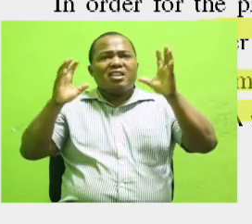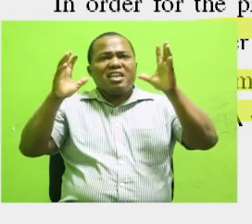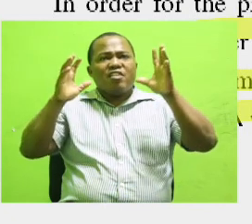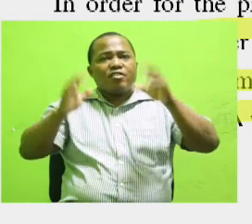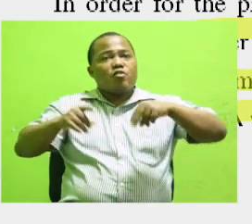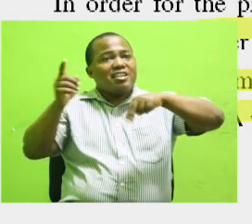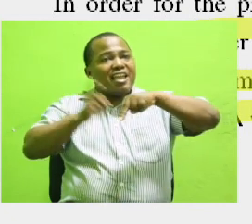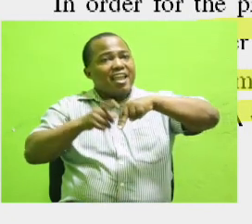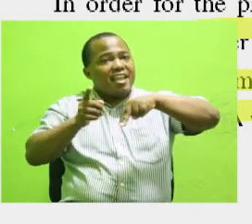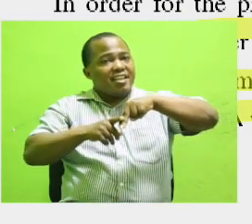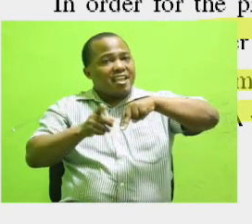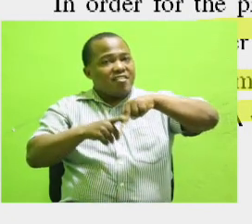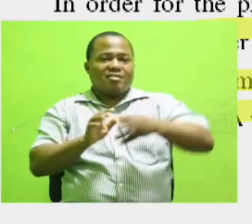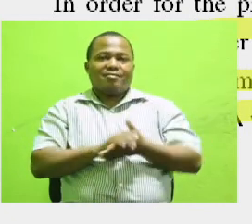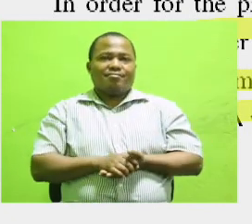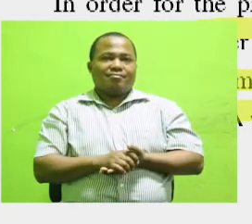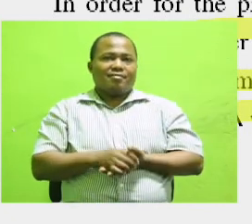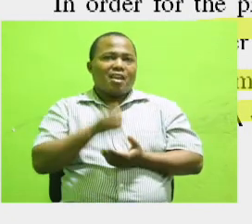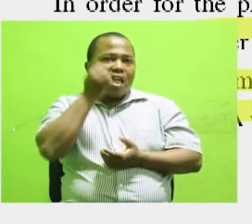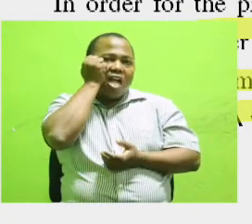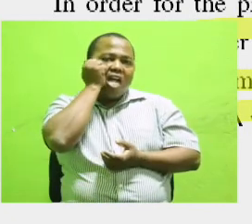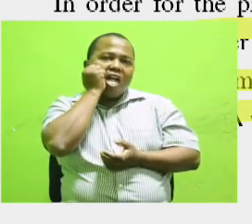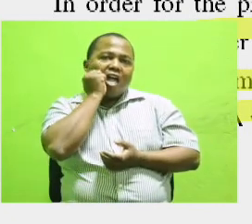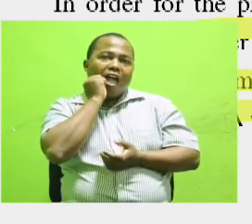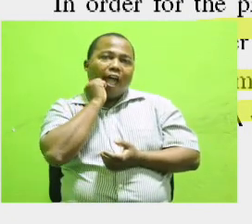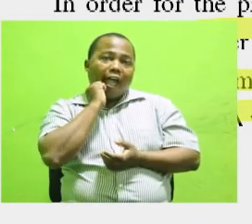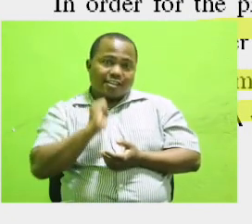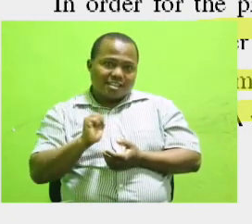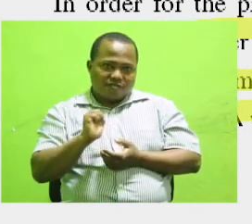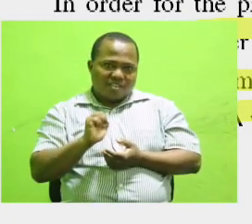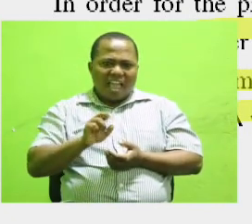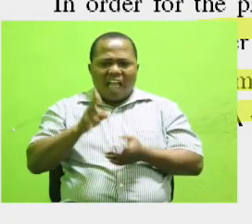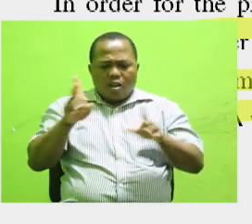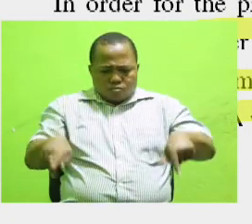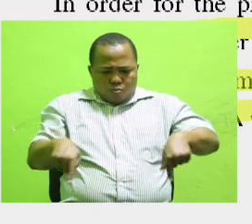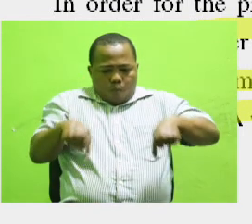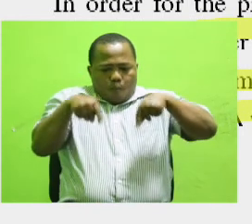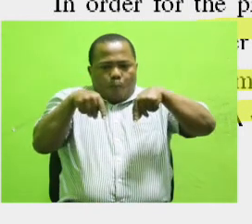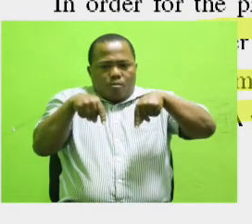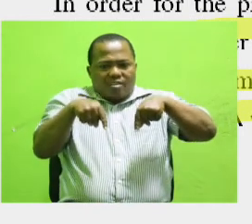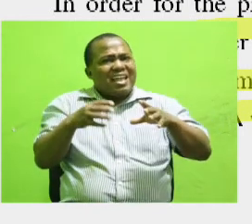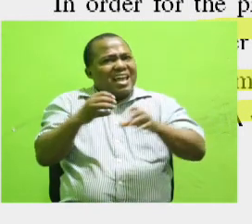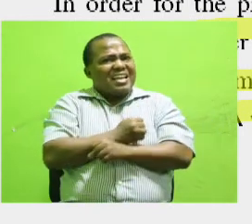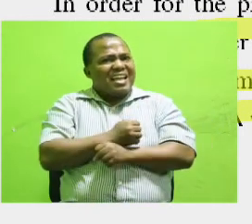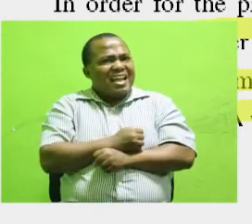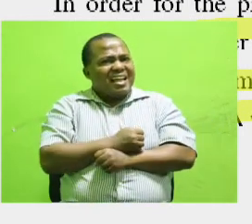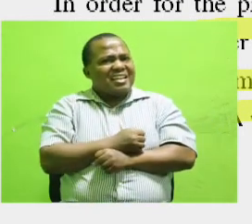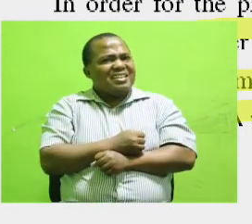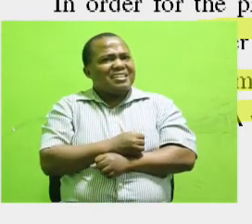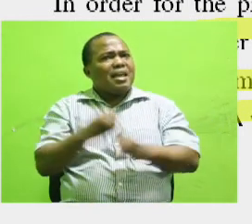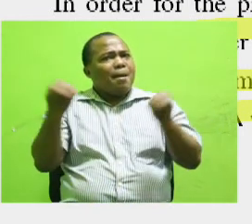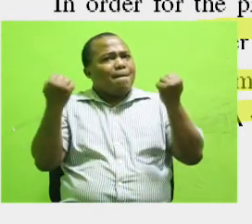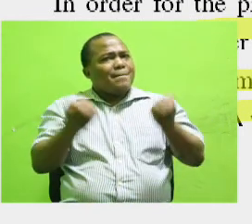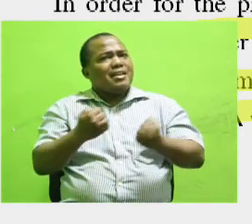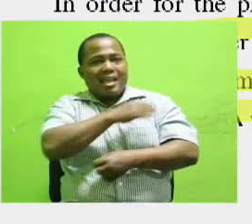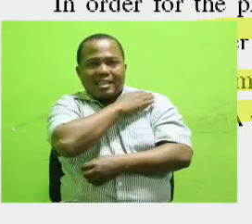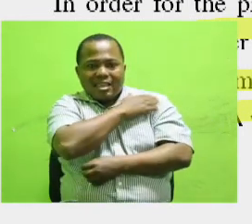HIV AIDS, in which they can get better services. So answering a question like